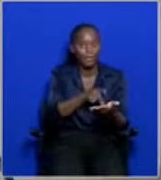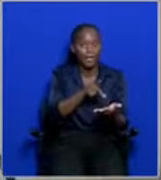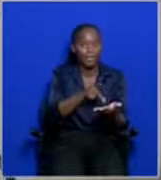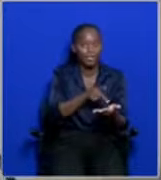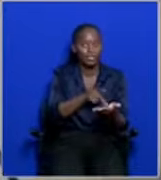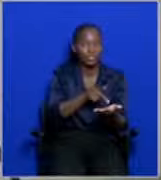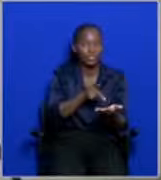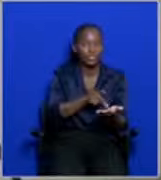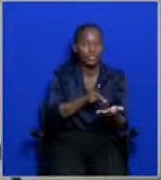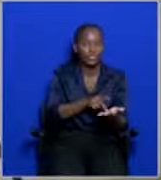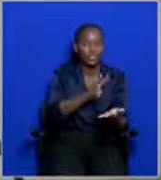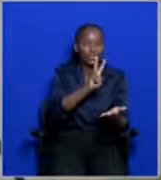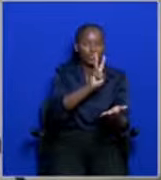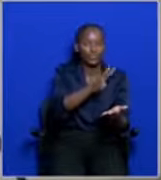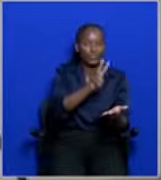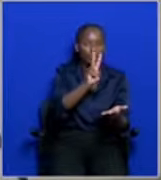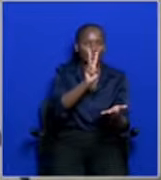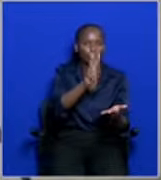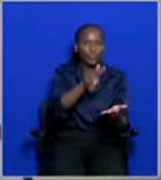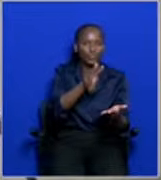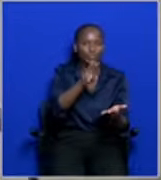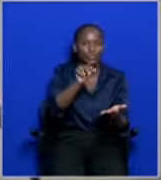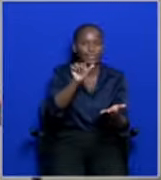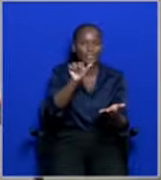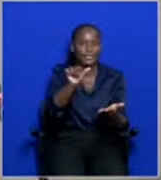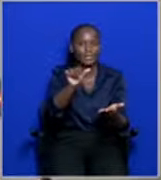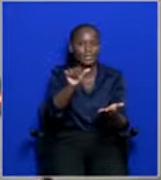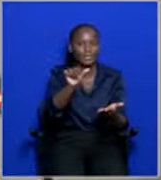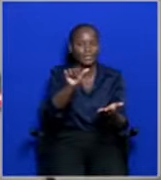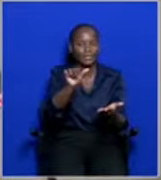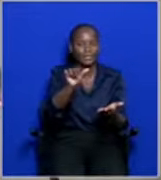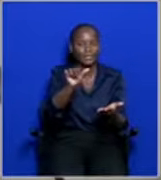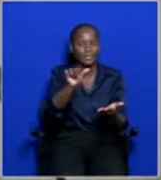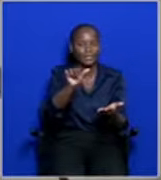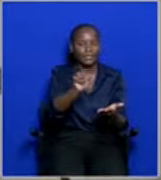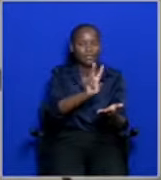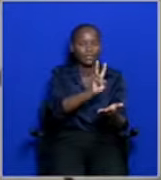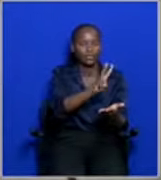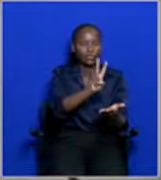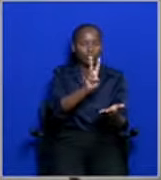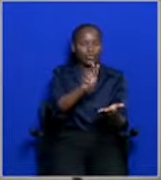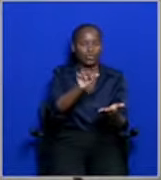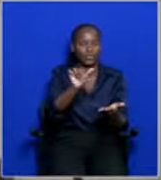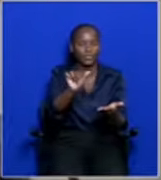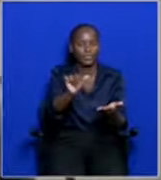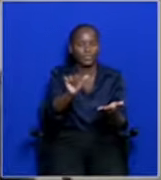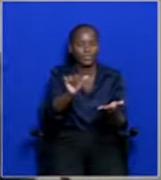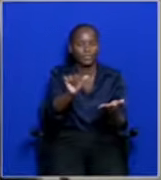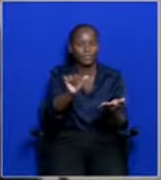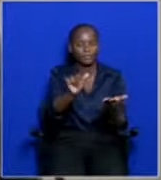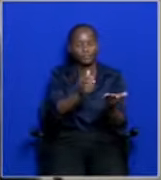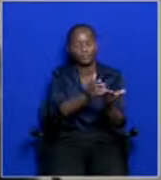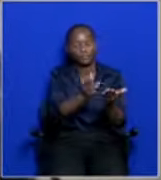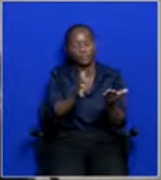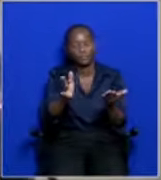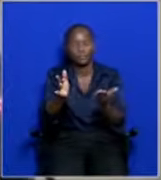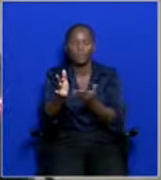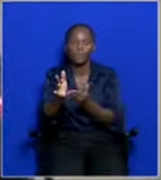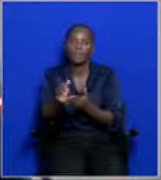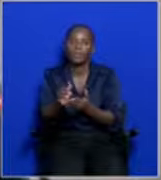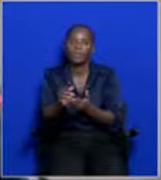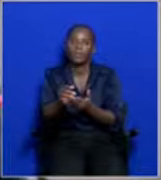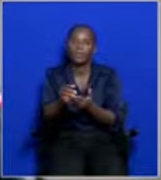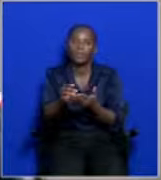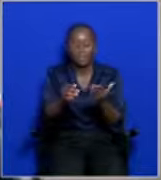the laboratory report, and in particular from page 227 at the bottom, there is a long